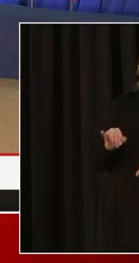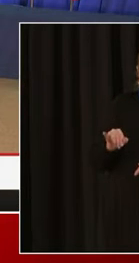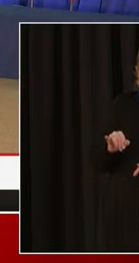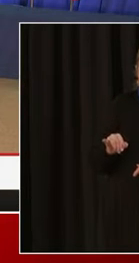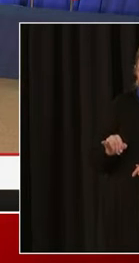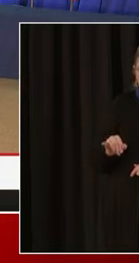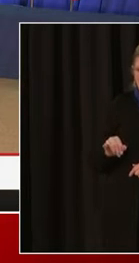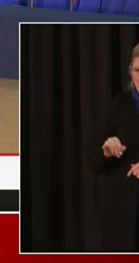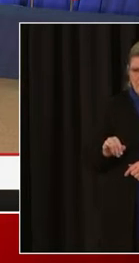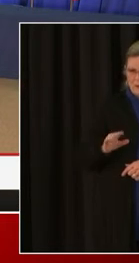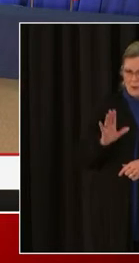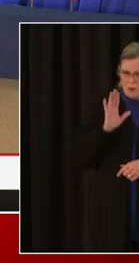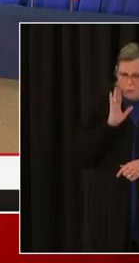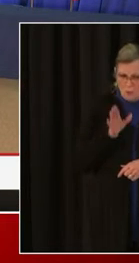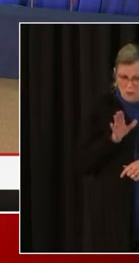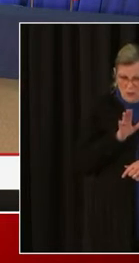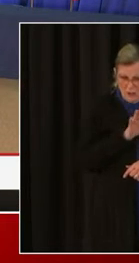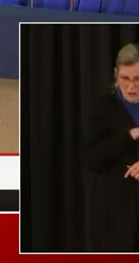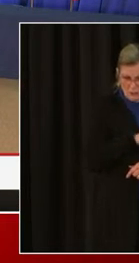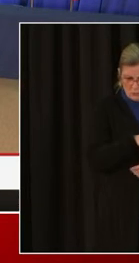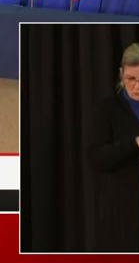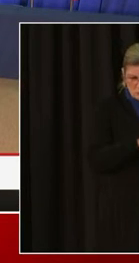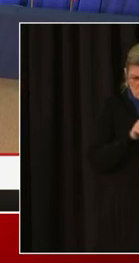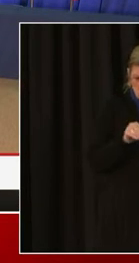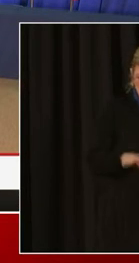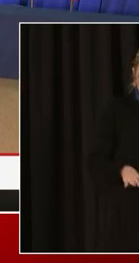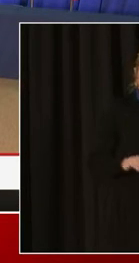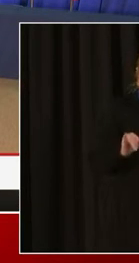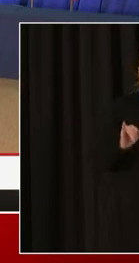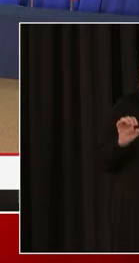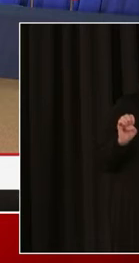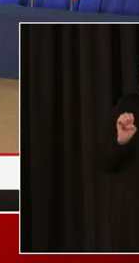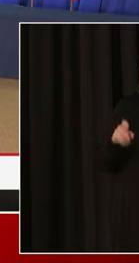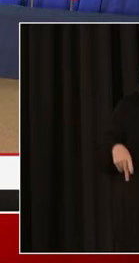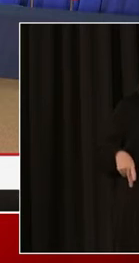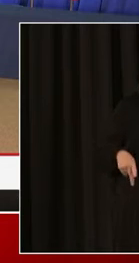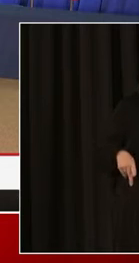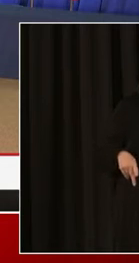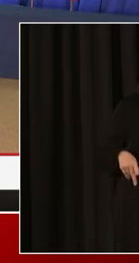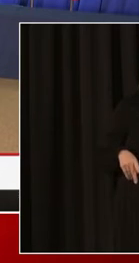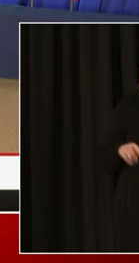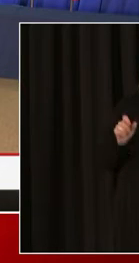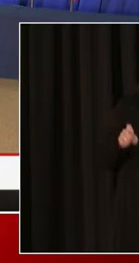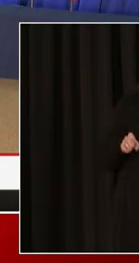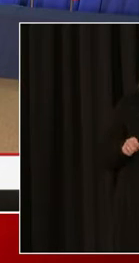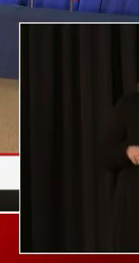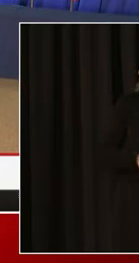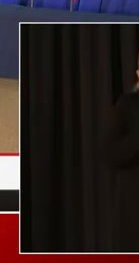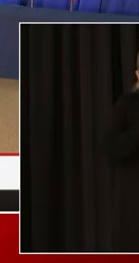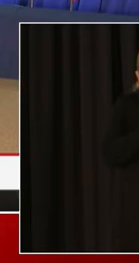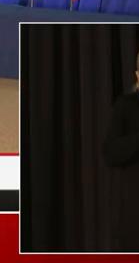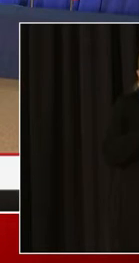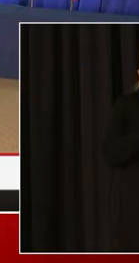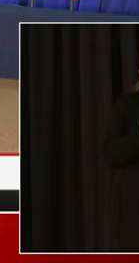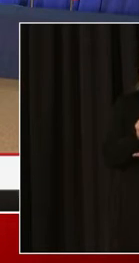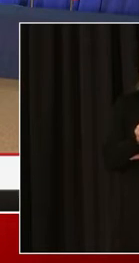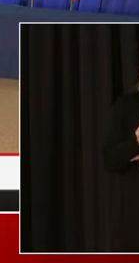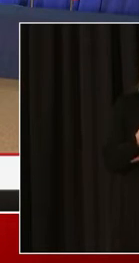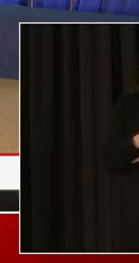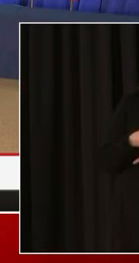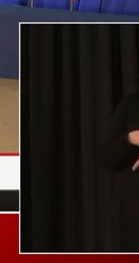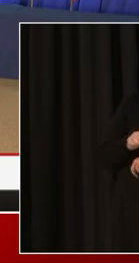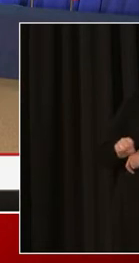also receive occupational therapy, speech therapy, etc. in person? Yeah, so we are working